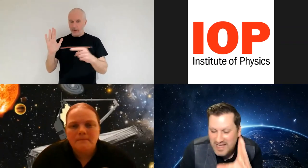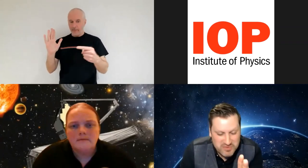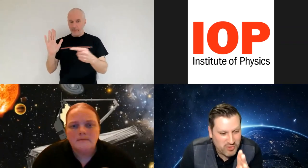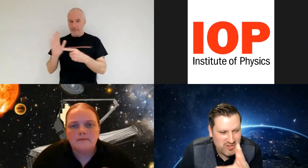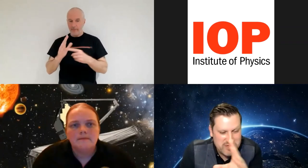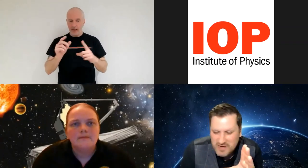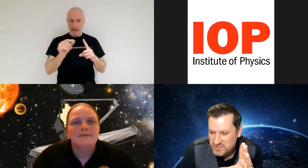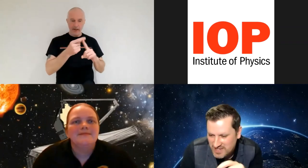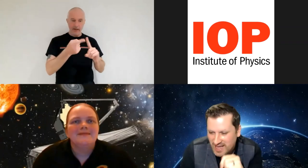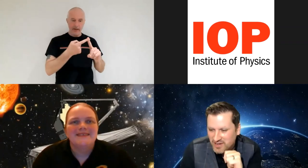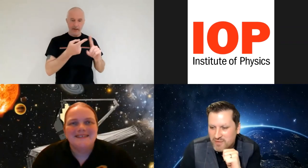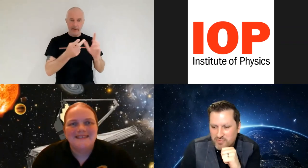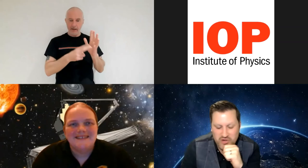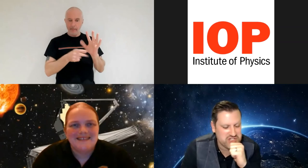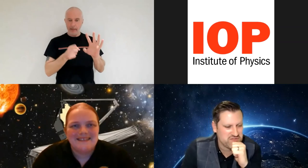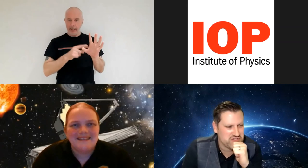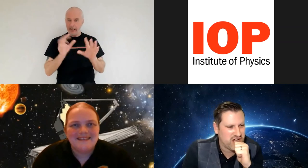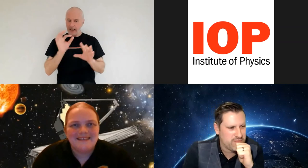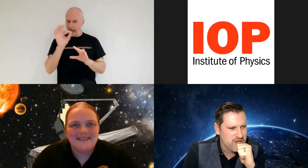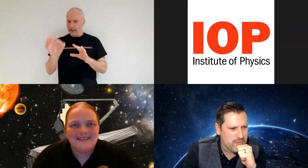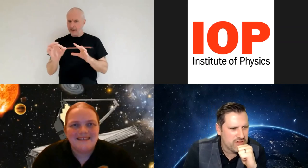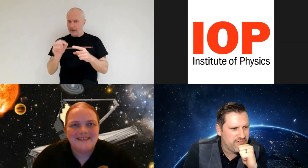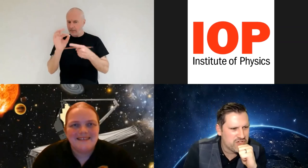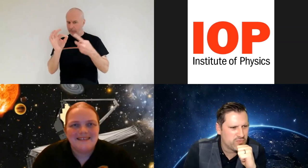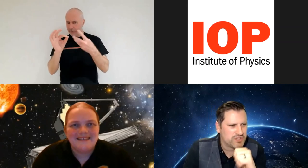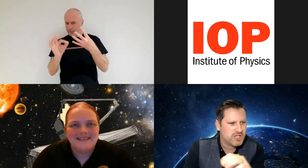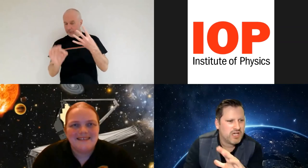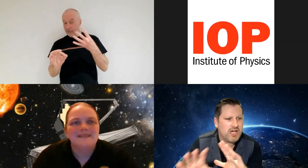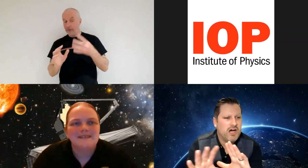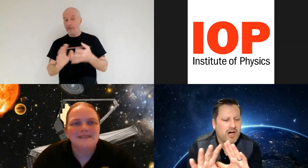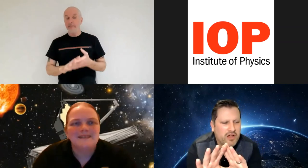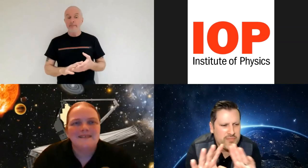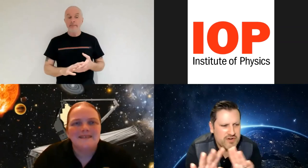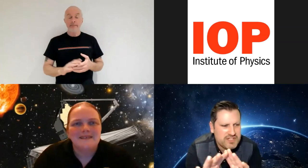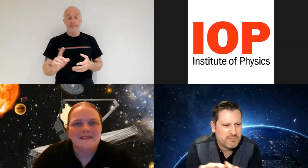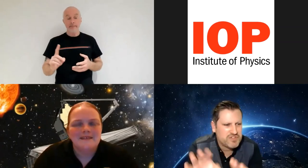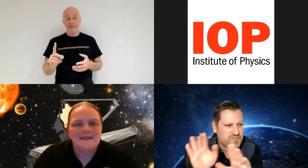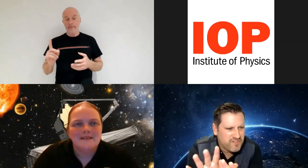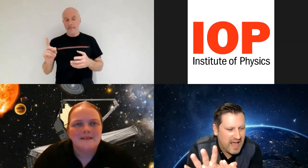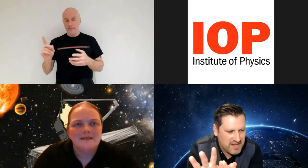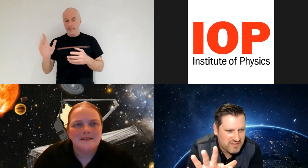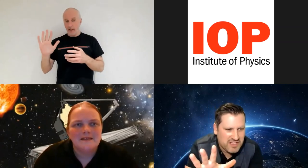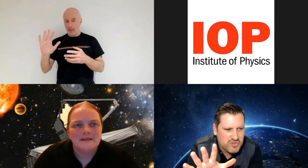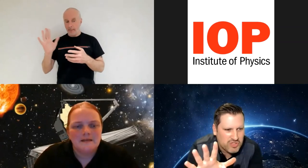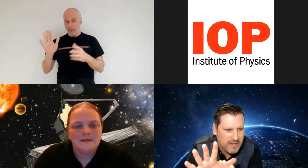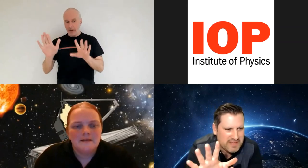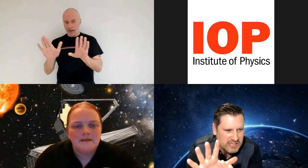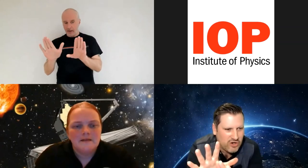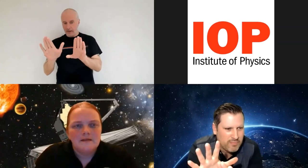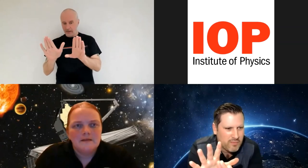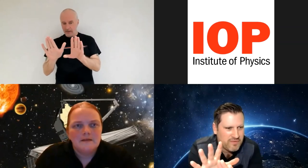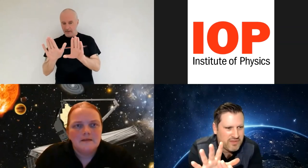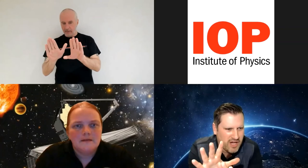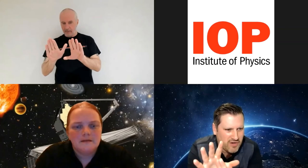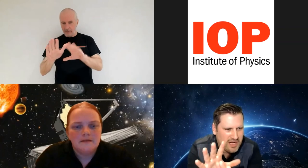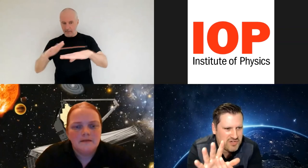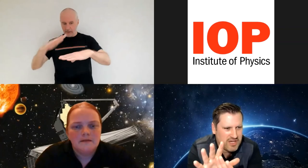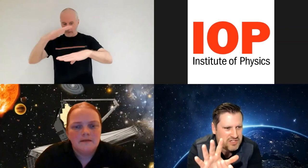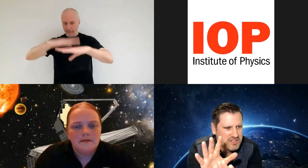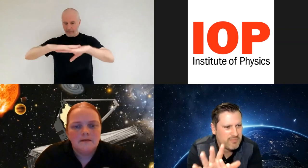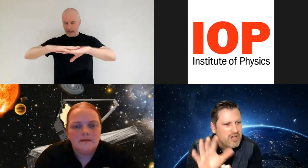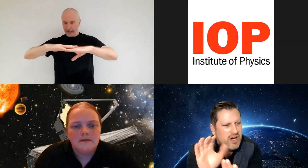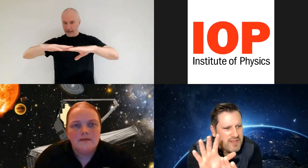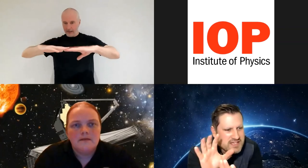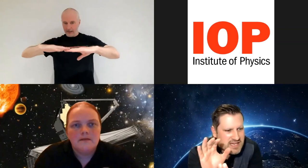we will try and get to all of them as best we can i am conscious of time but the first one was uh are the mirror segments flat i think you talked about this a little bit with the micro